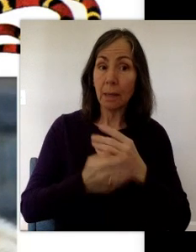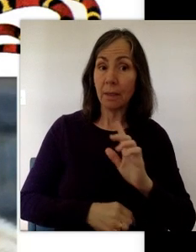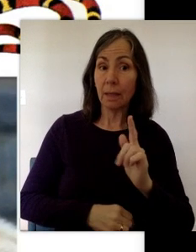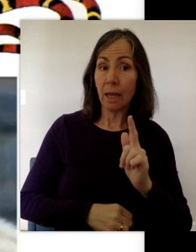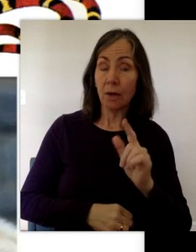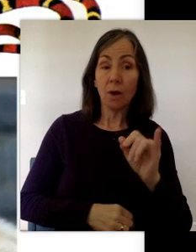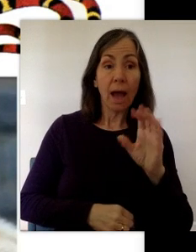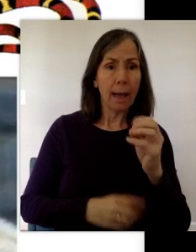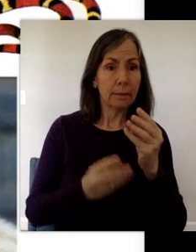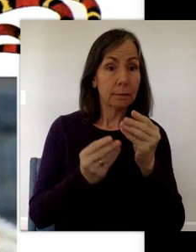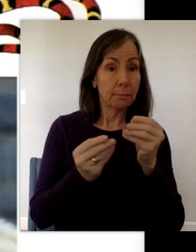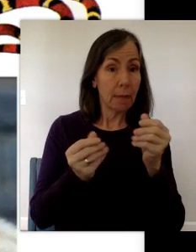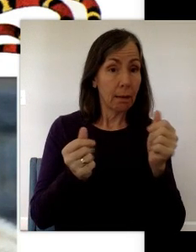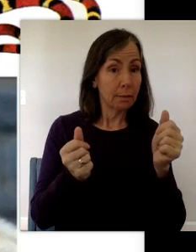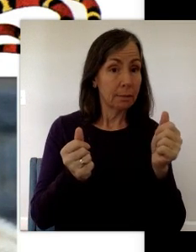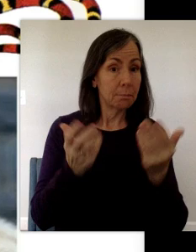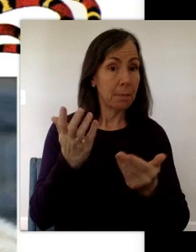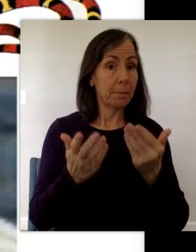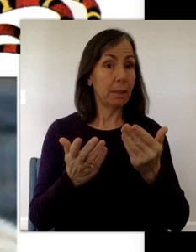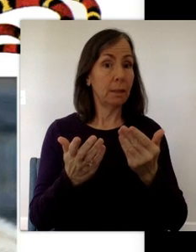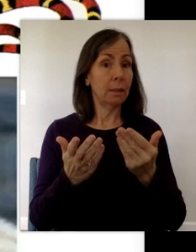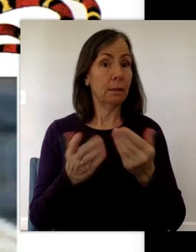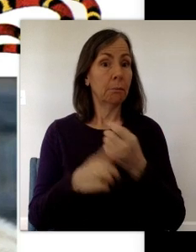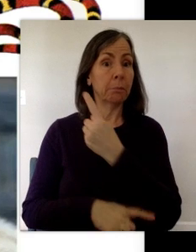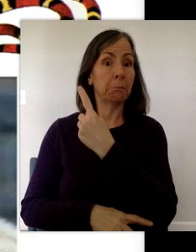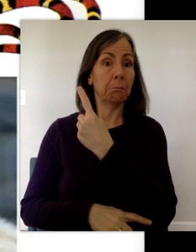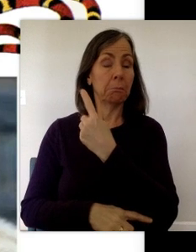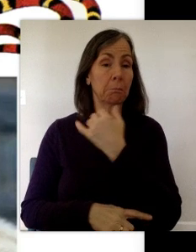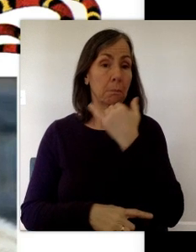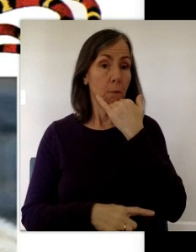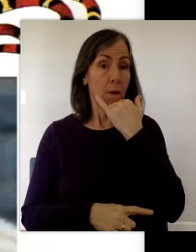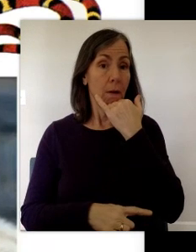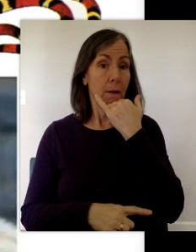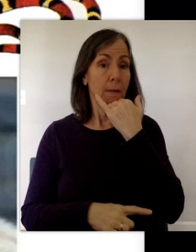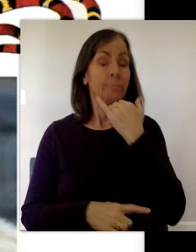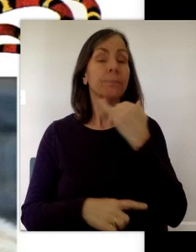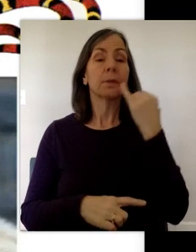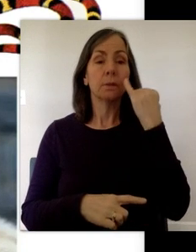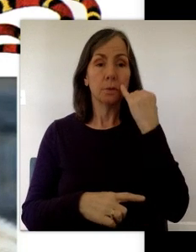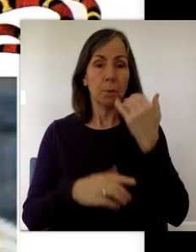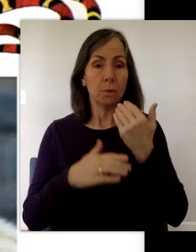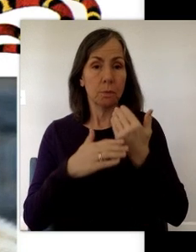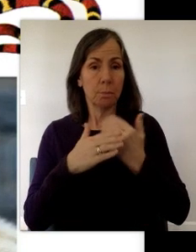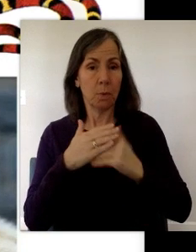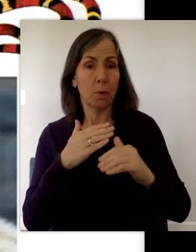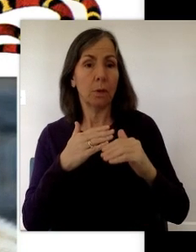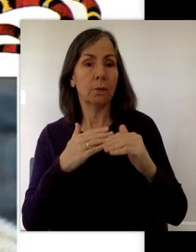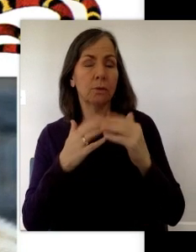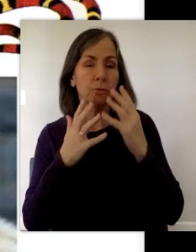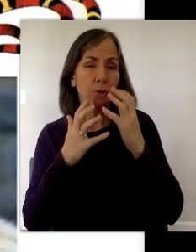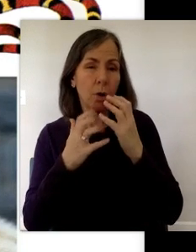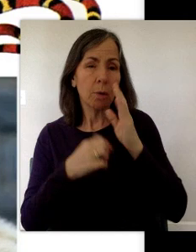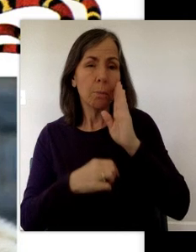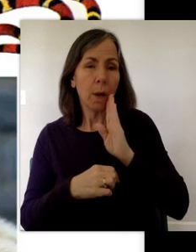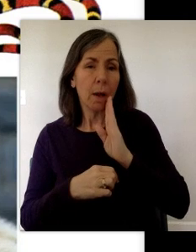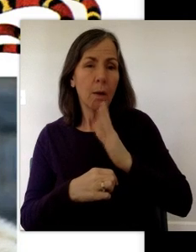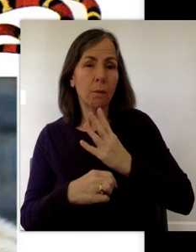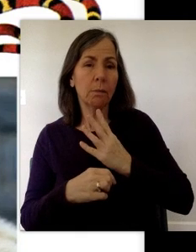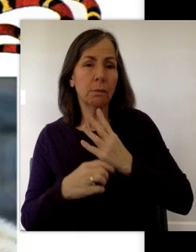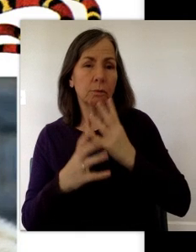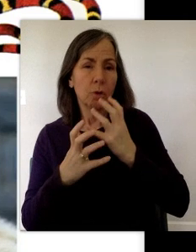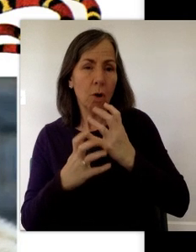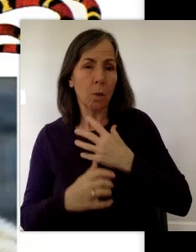And so if a polar bear is born with darker brown or like darker white fur,